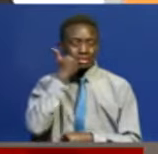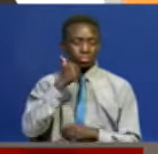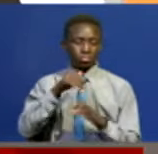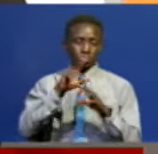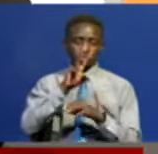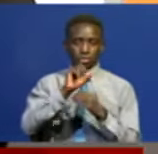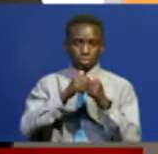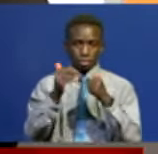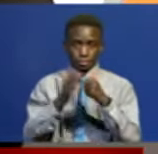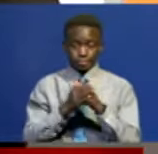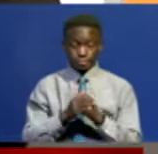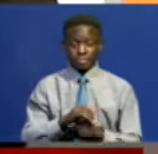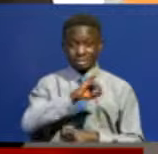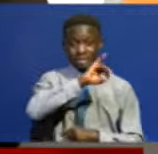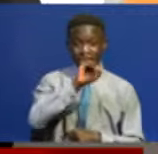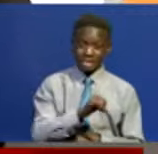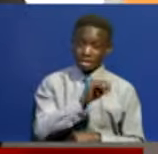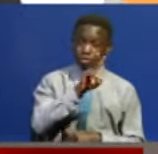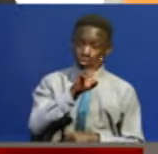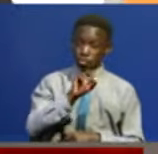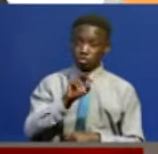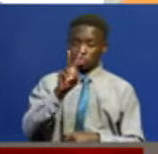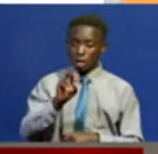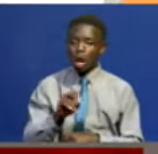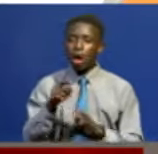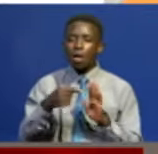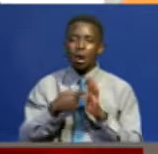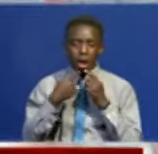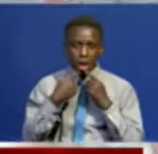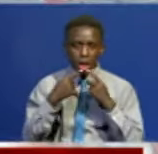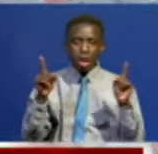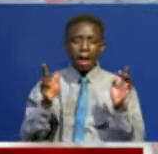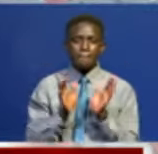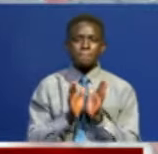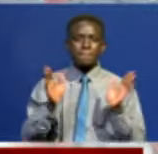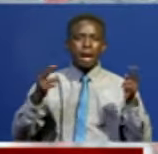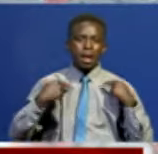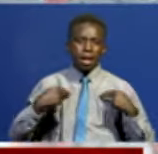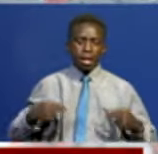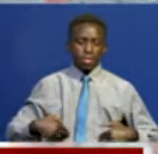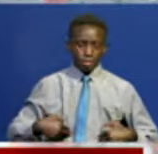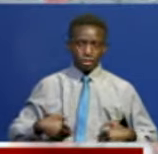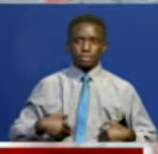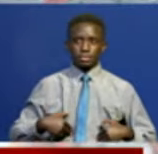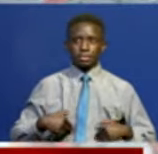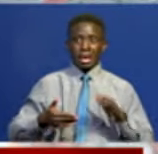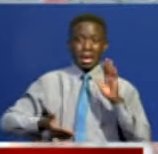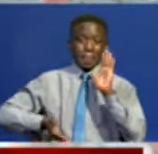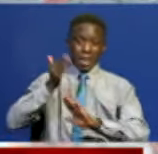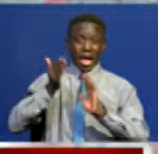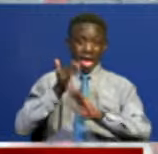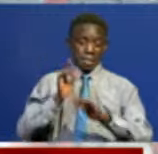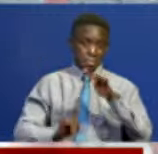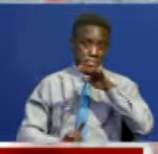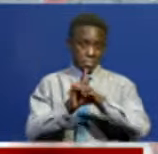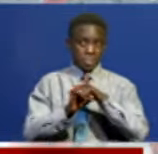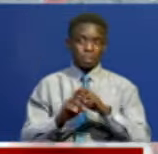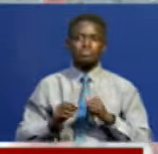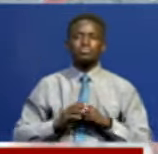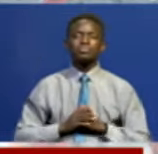of 2020, it was globally declared a public health emergency. At the point of declaration, there were